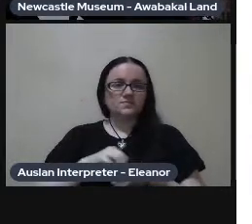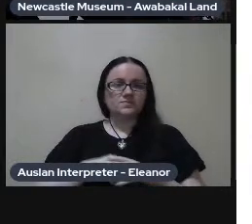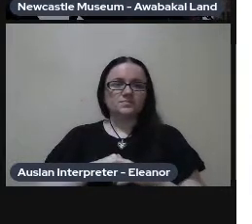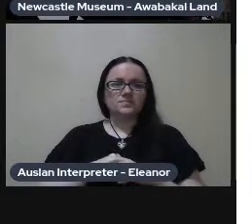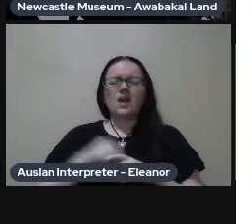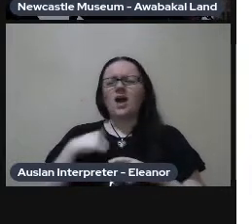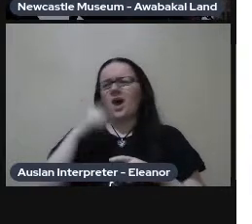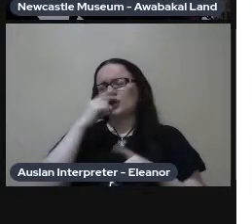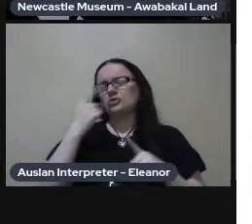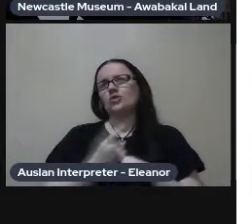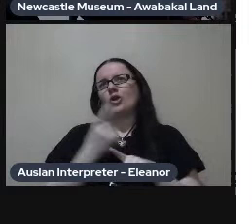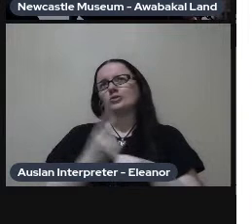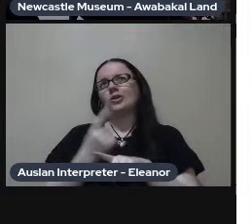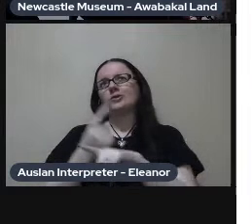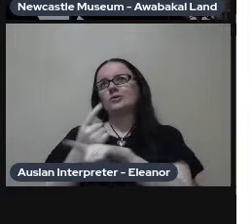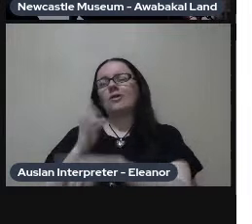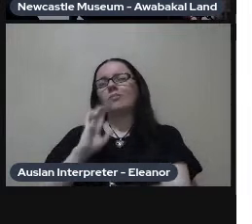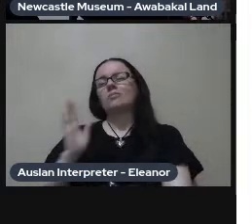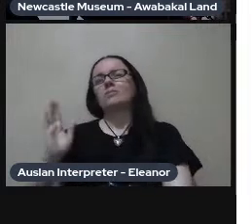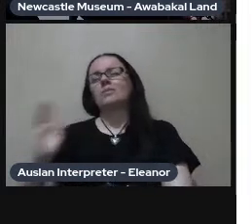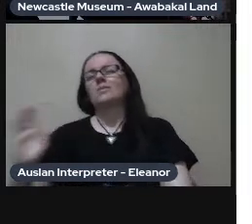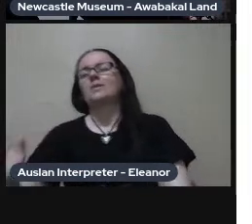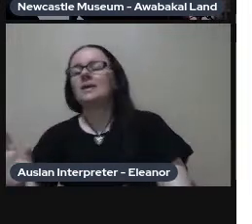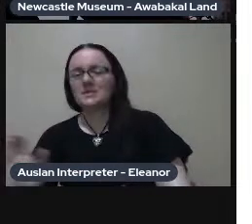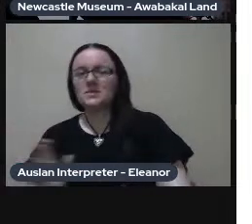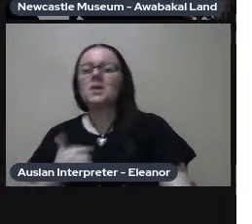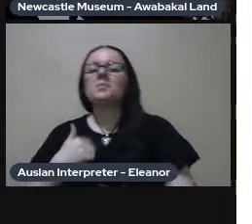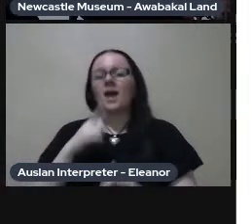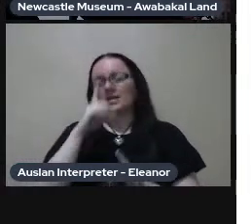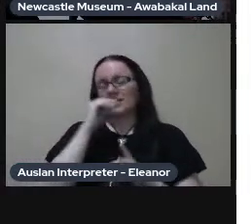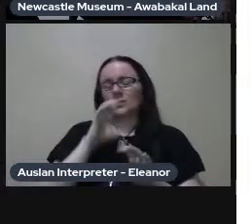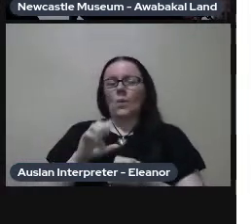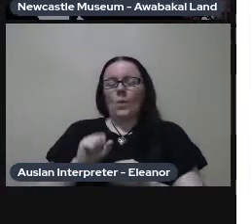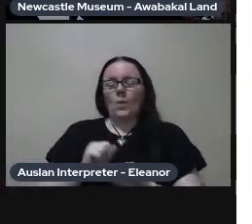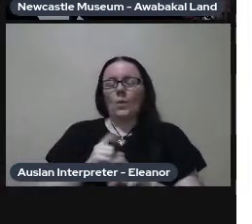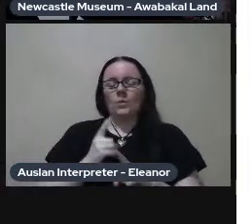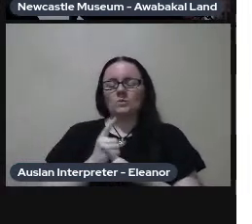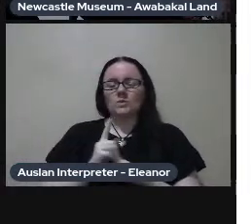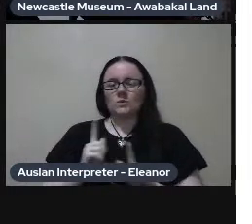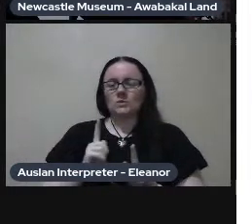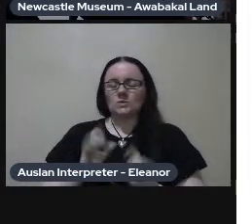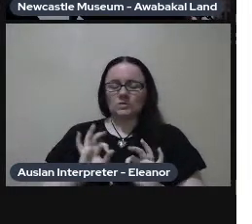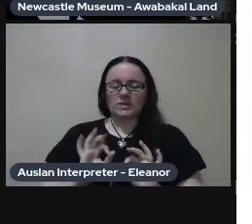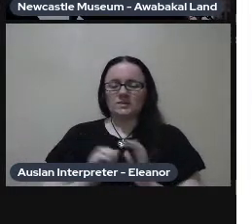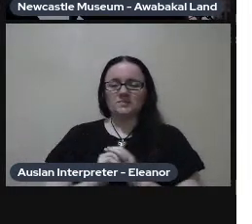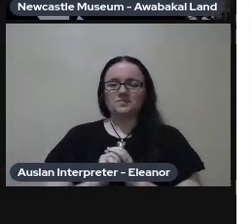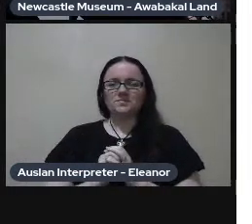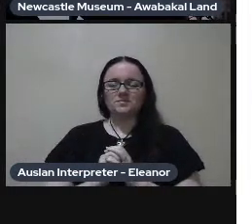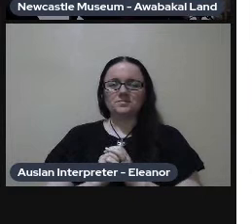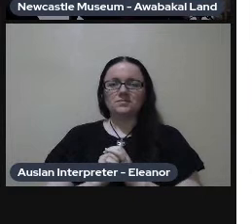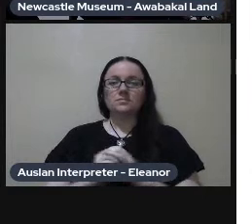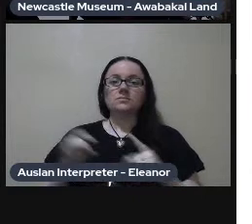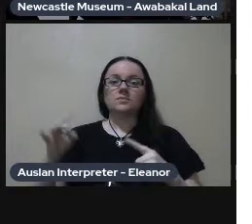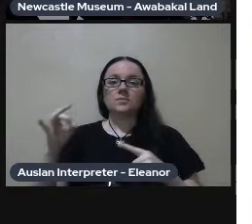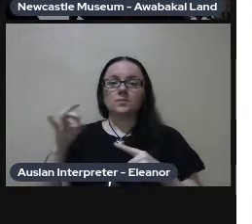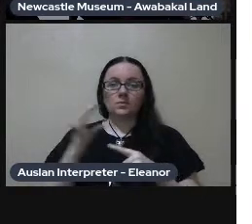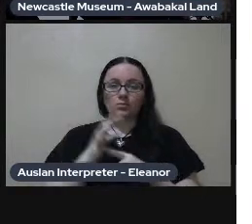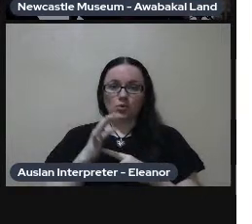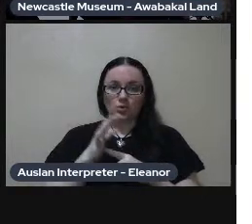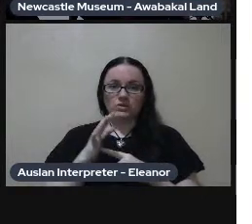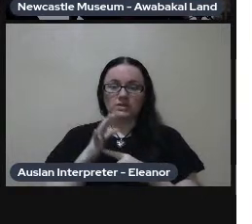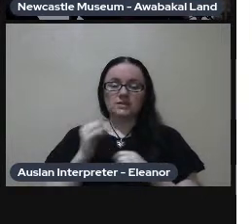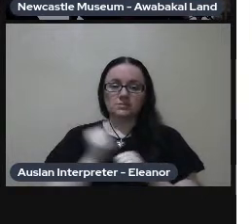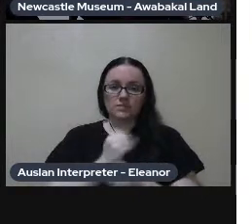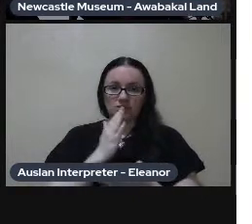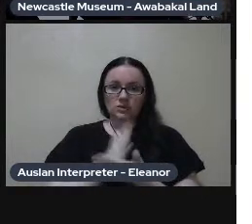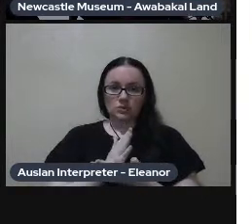about medicines for a long, long time, but happy to do that later on. So some key messages about using your medications in that case, having gone